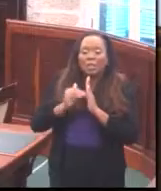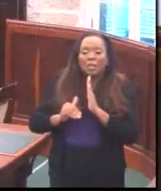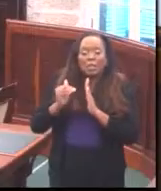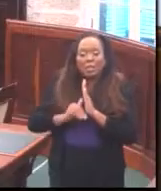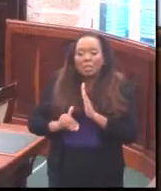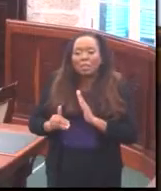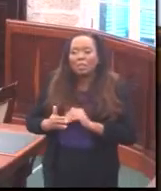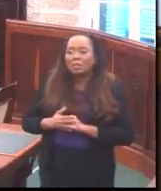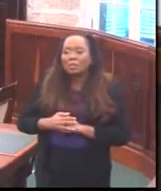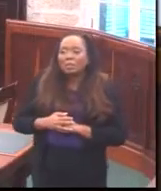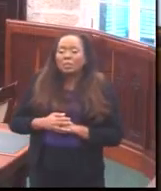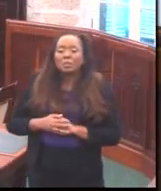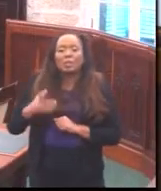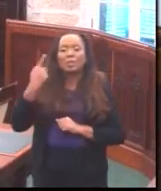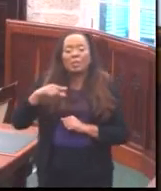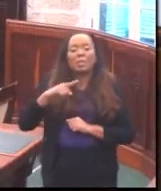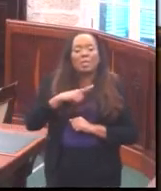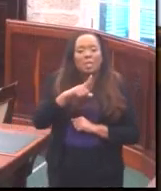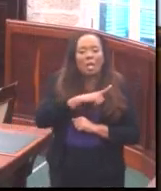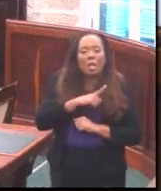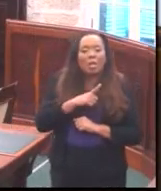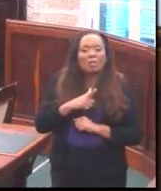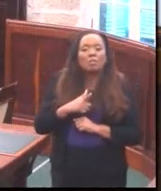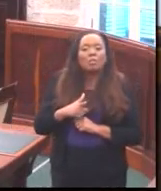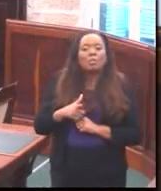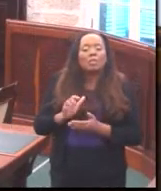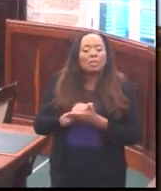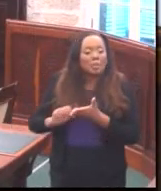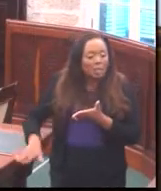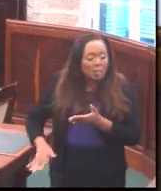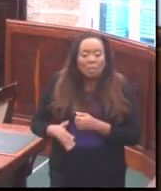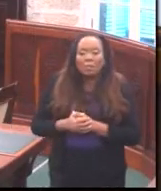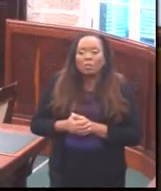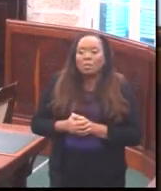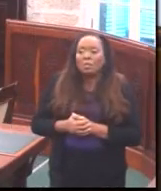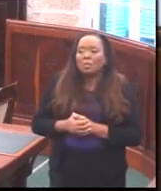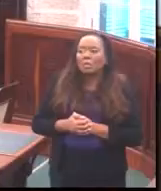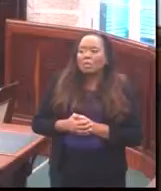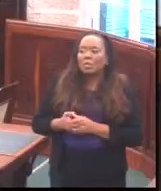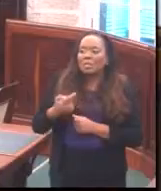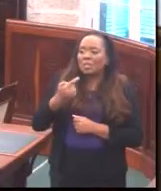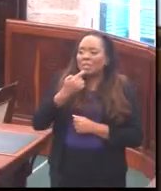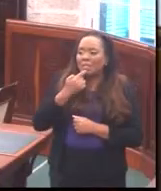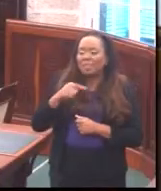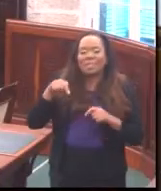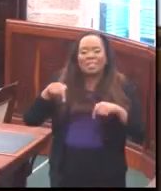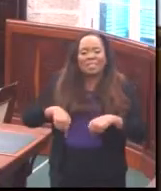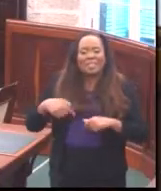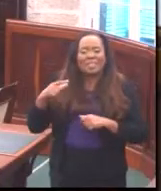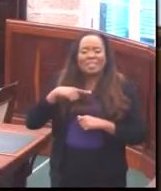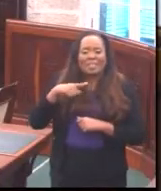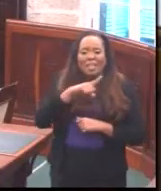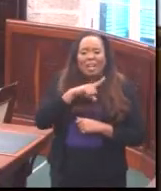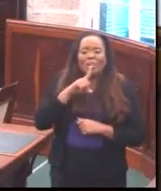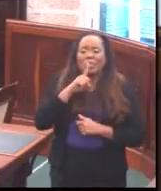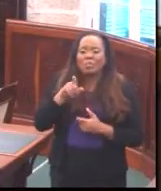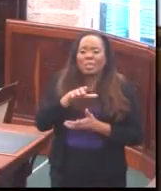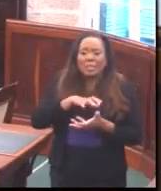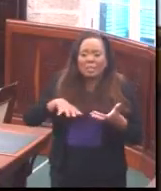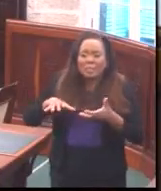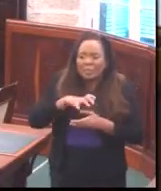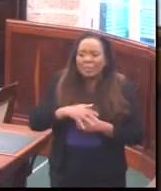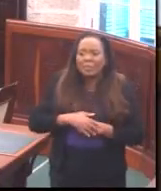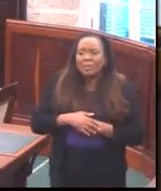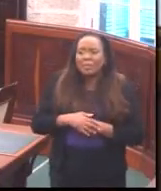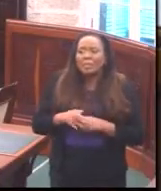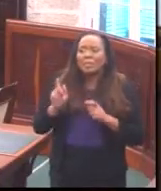for the scrapping of this legislation, the withdrawal of this legislation. It is in a state of confusion. They keep amending